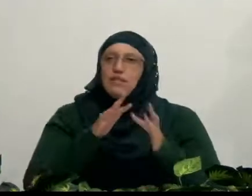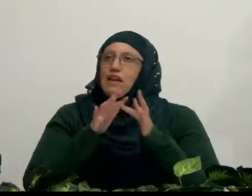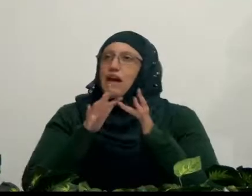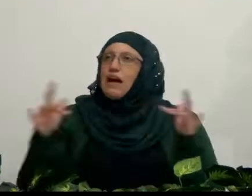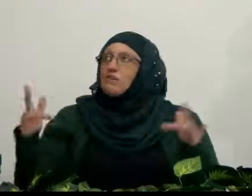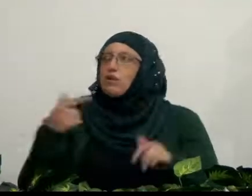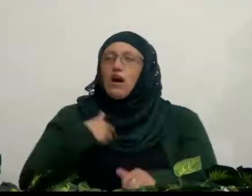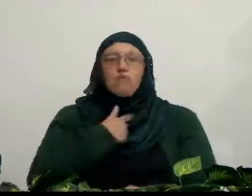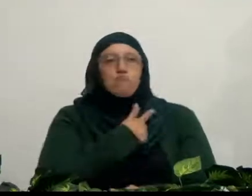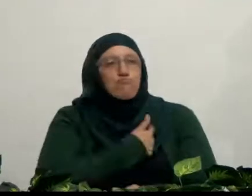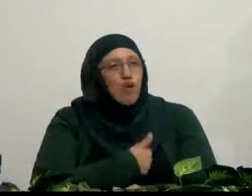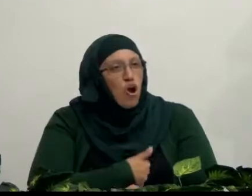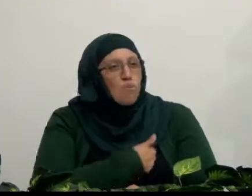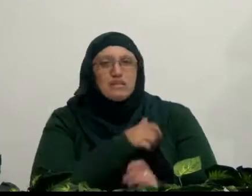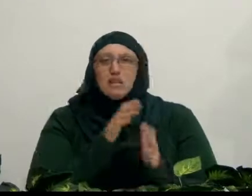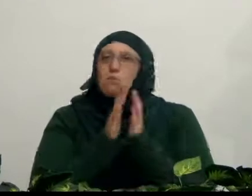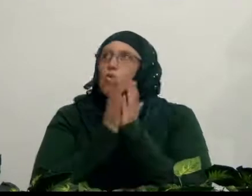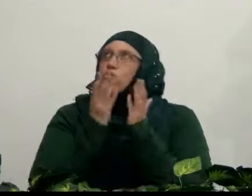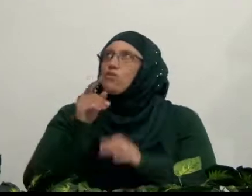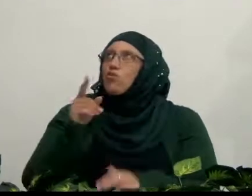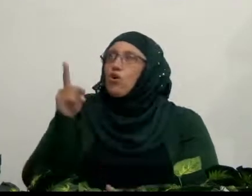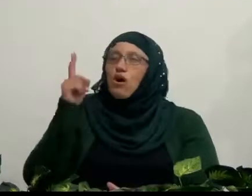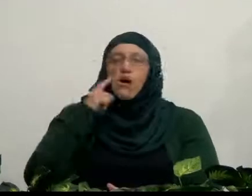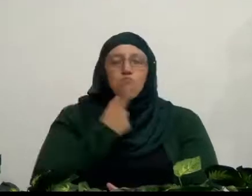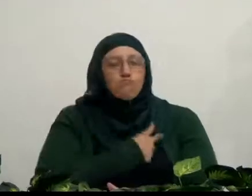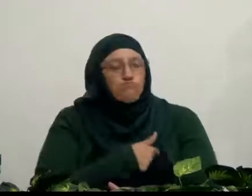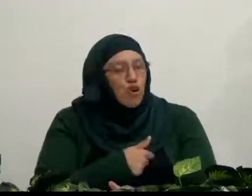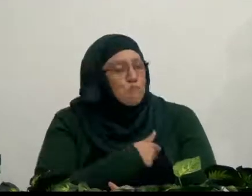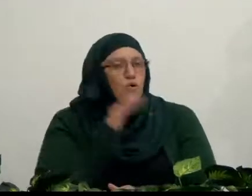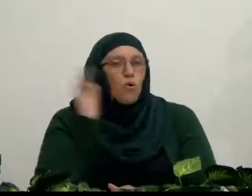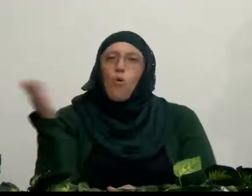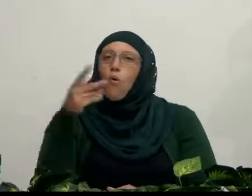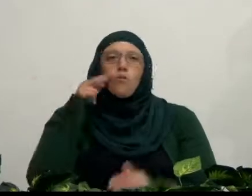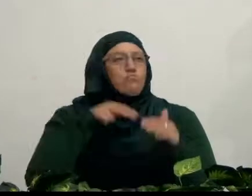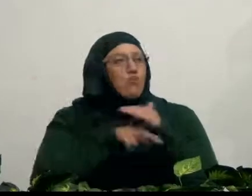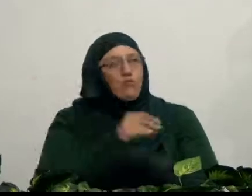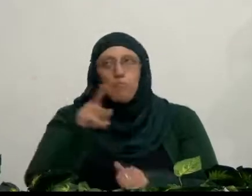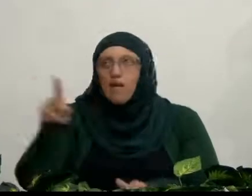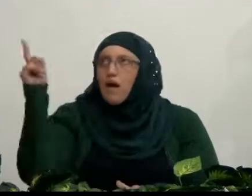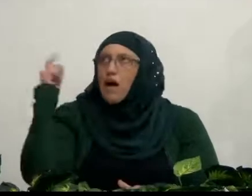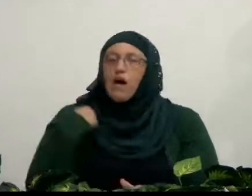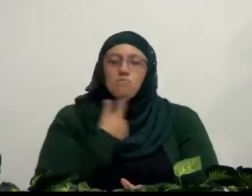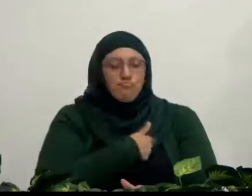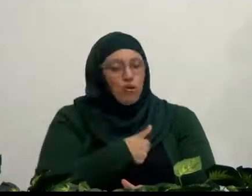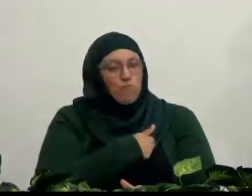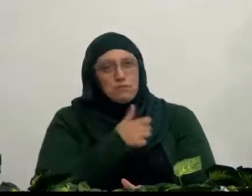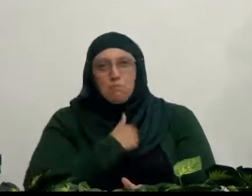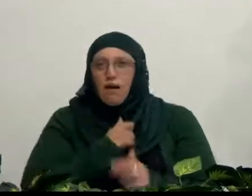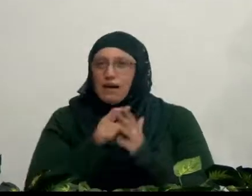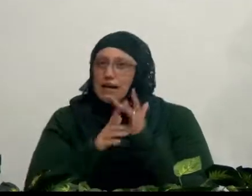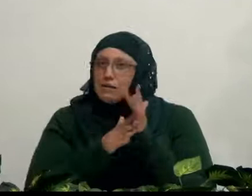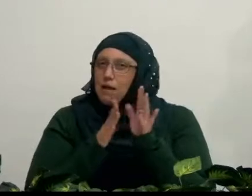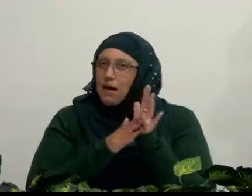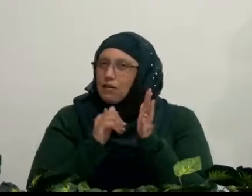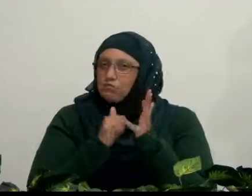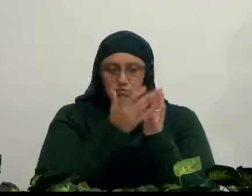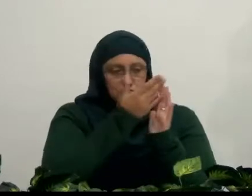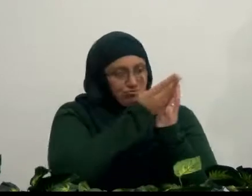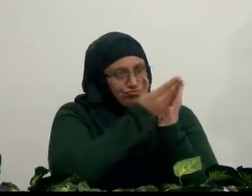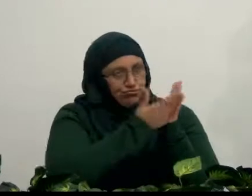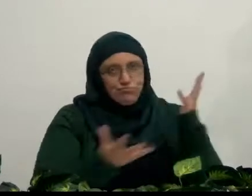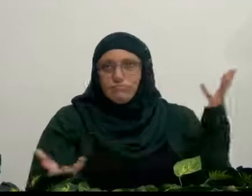promise the books of God, I promise the messengers of God. I promise my imams, such a strong covenant. Be